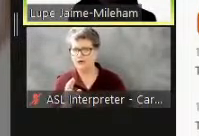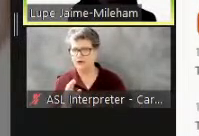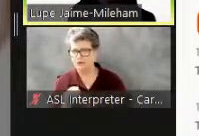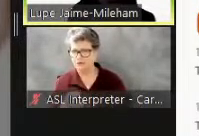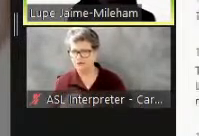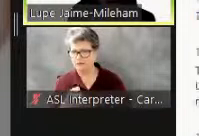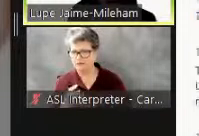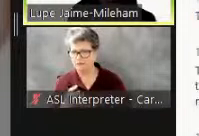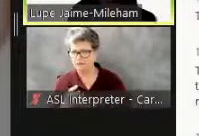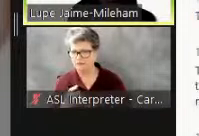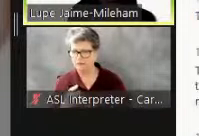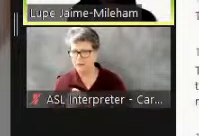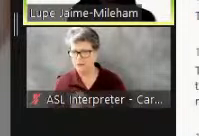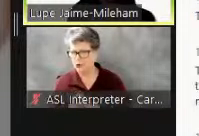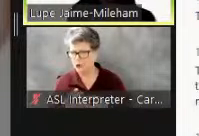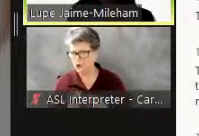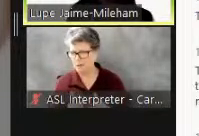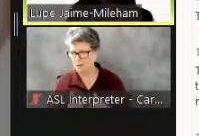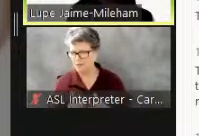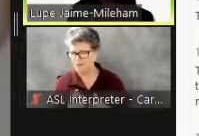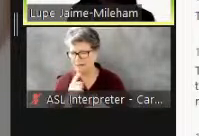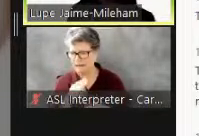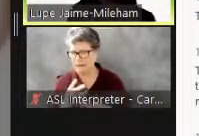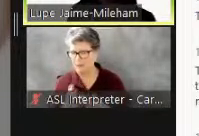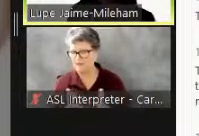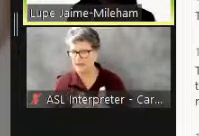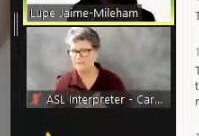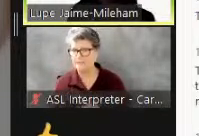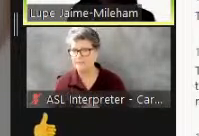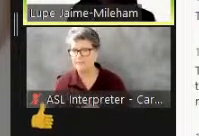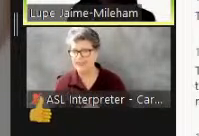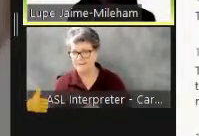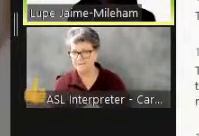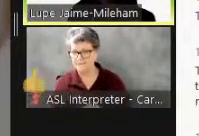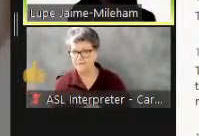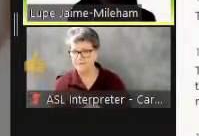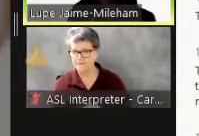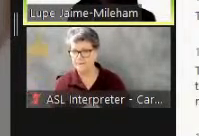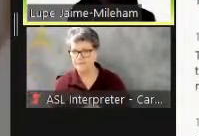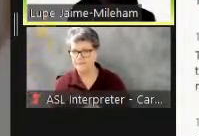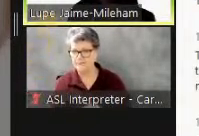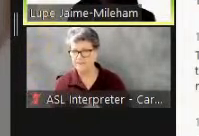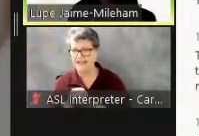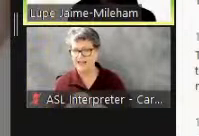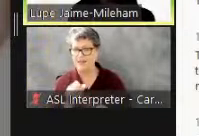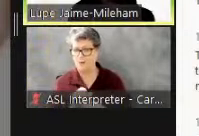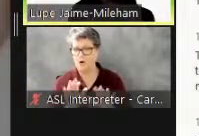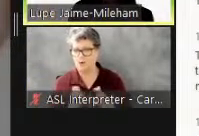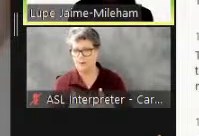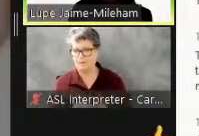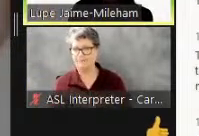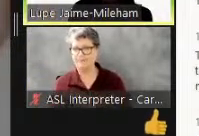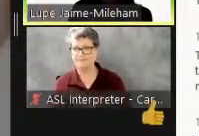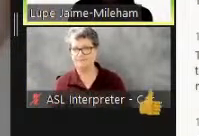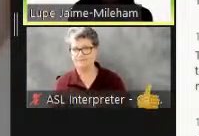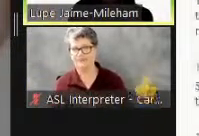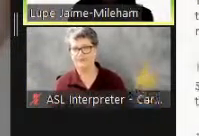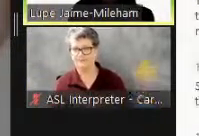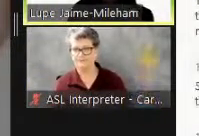Group is what I think that moved again on that work group. Perfect.